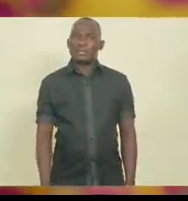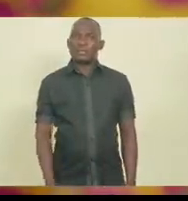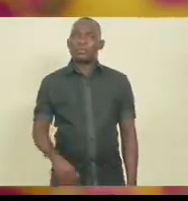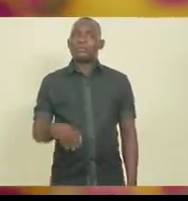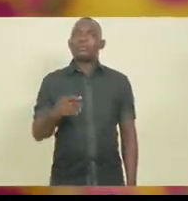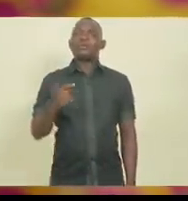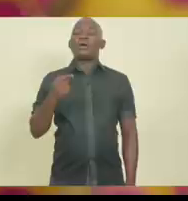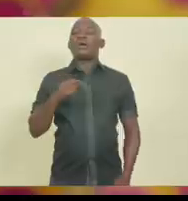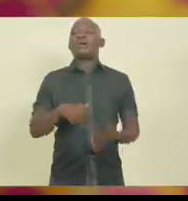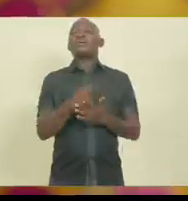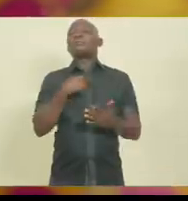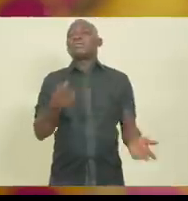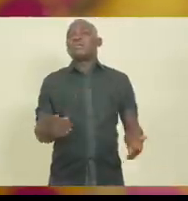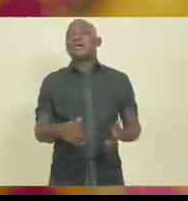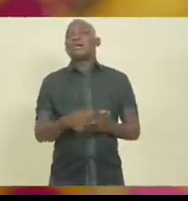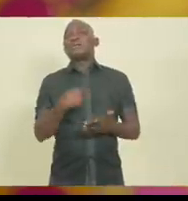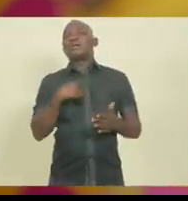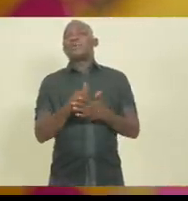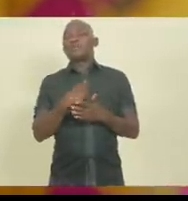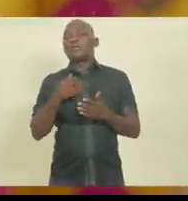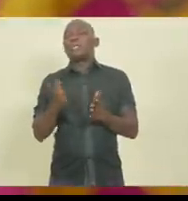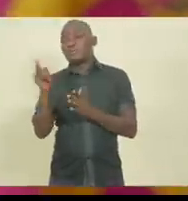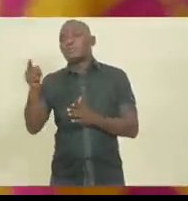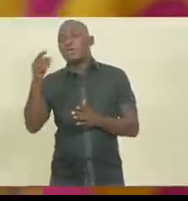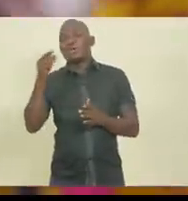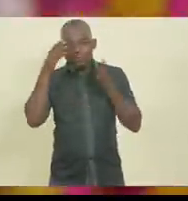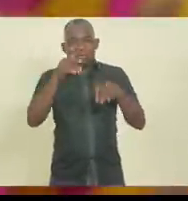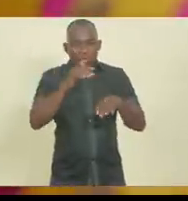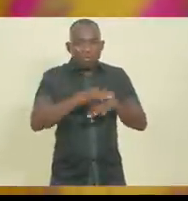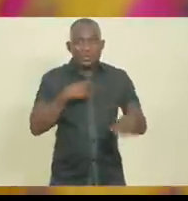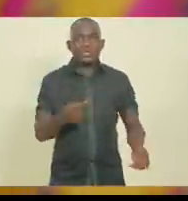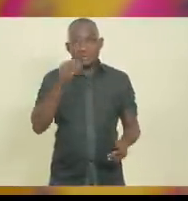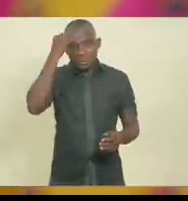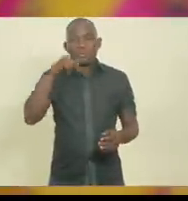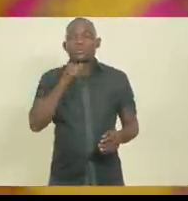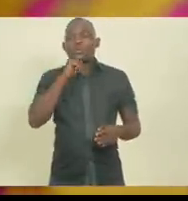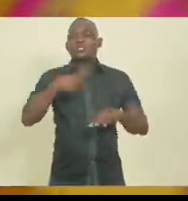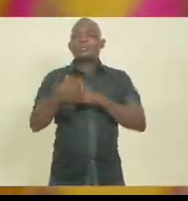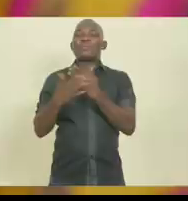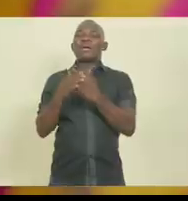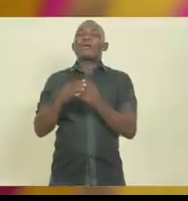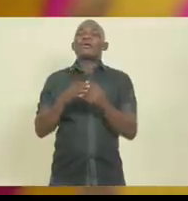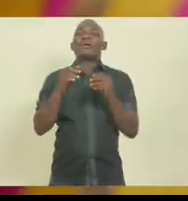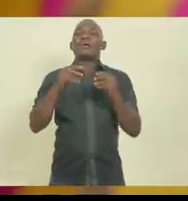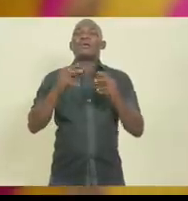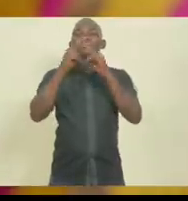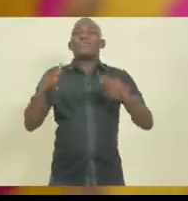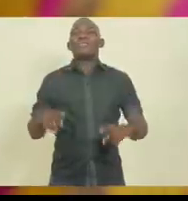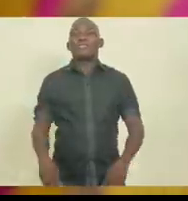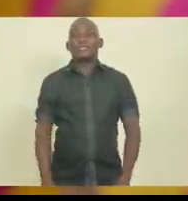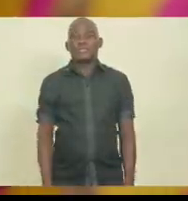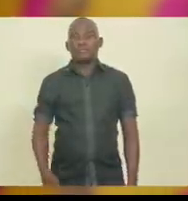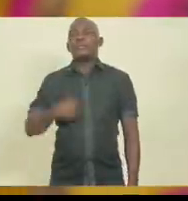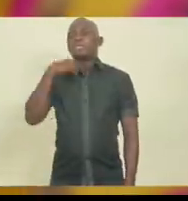Huh? How am I supposed to get your attention or know that you will not send me back to the village if you have not think that I'm dying?